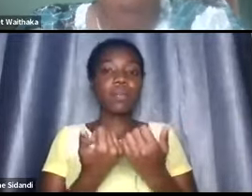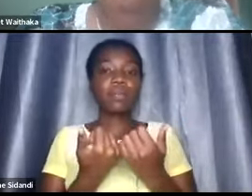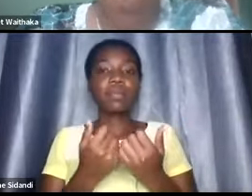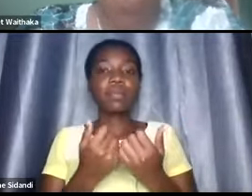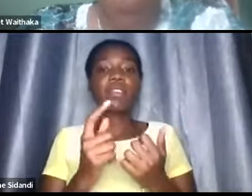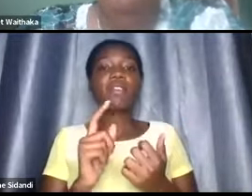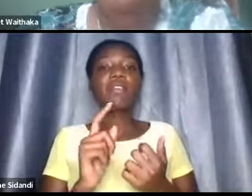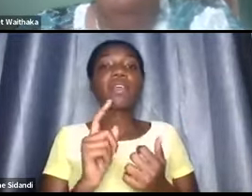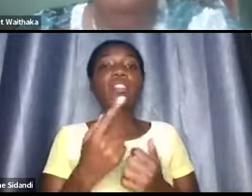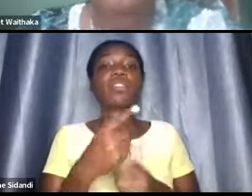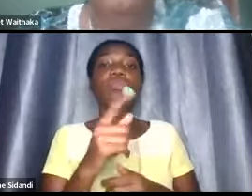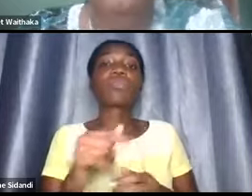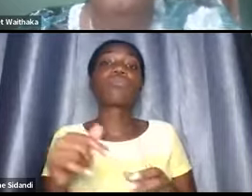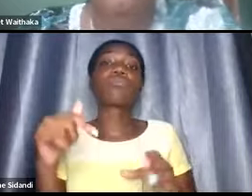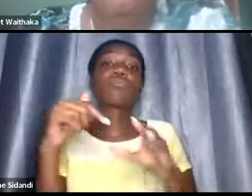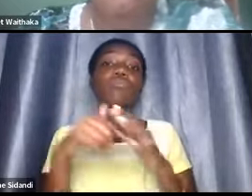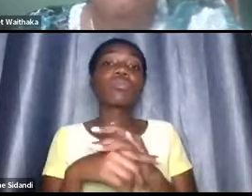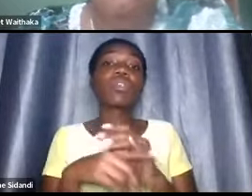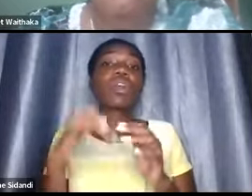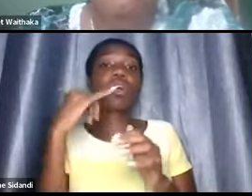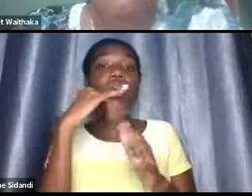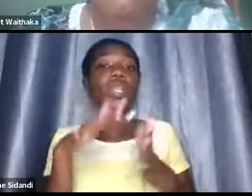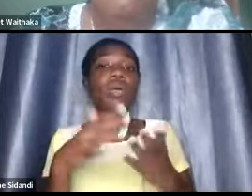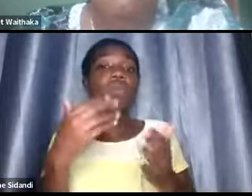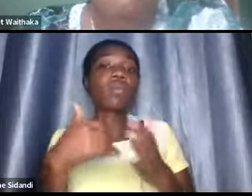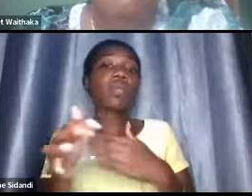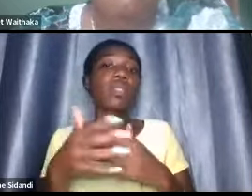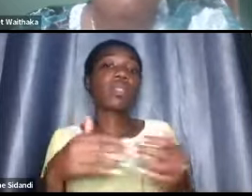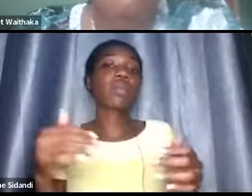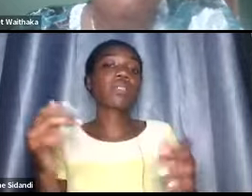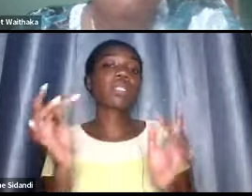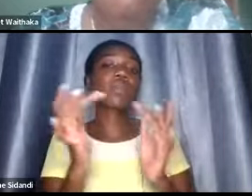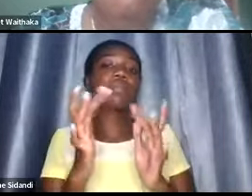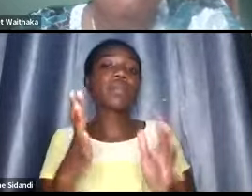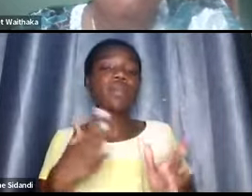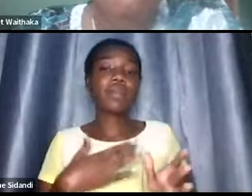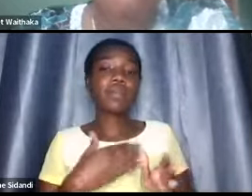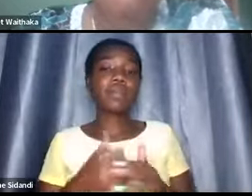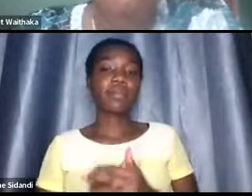how did you log into this call without my email? That one, that is my email address,